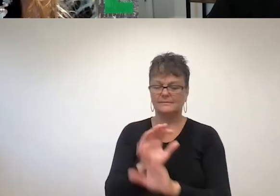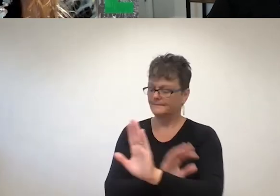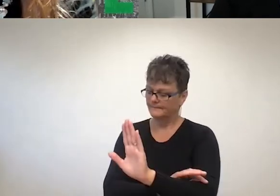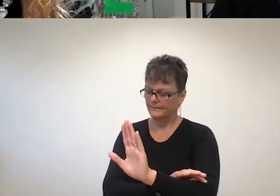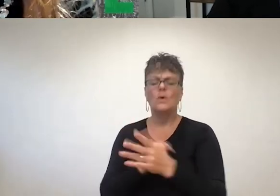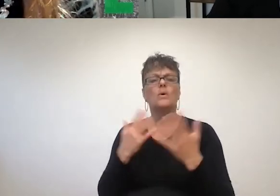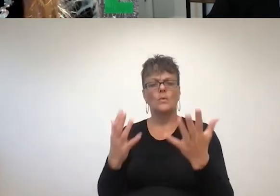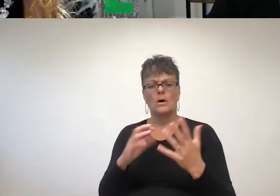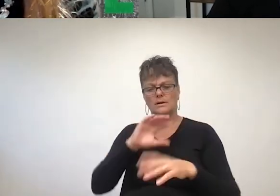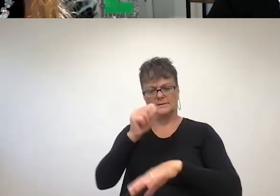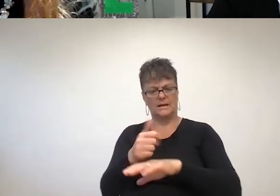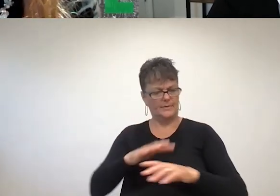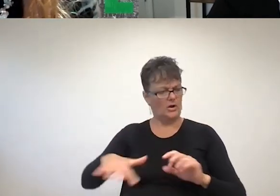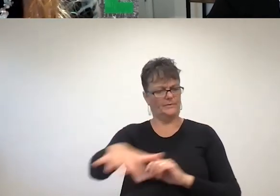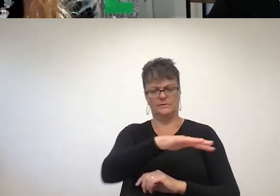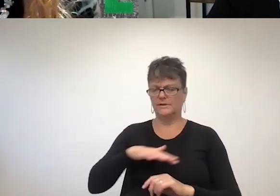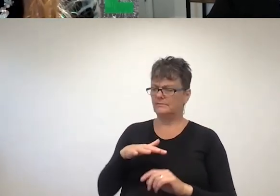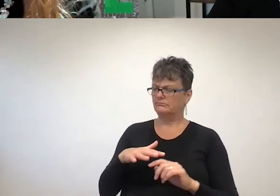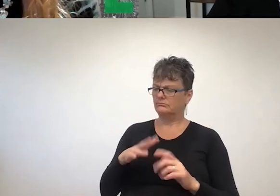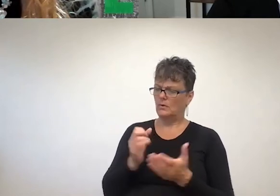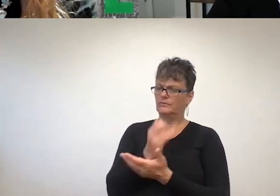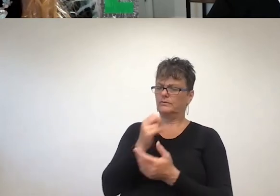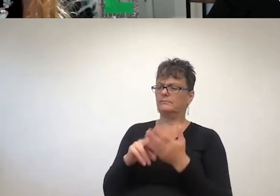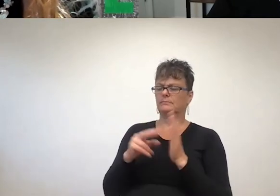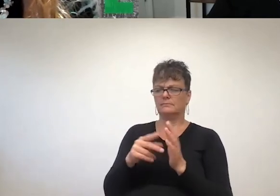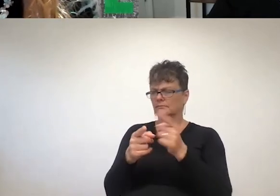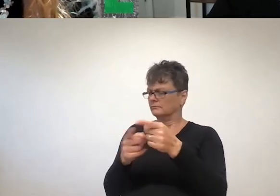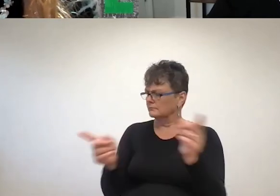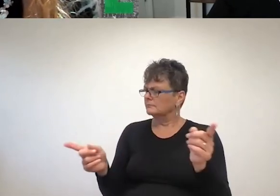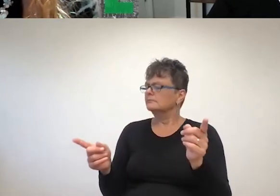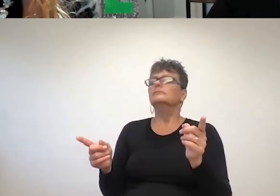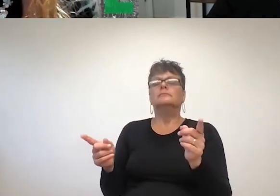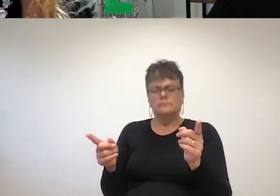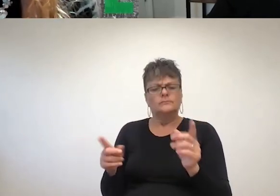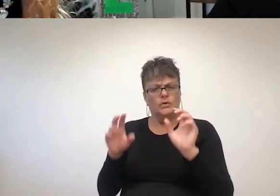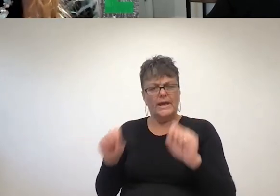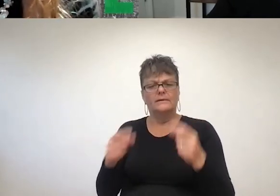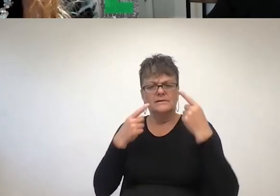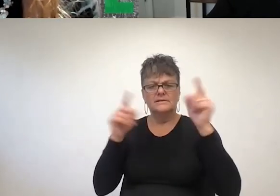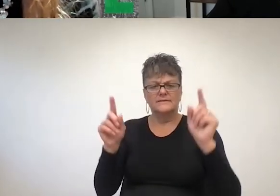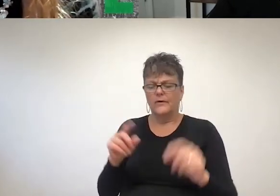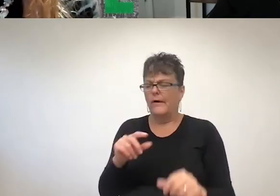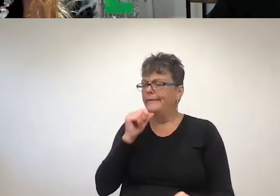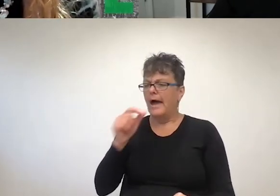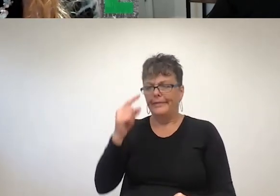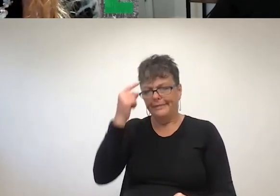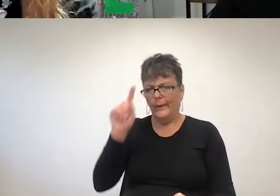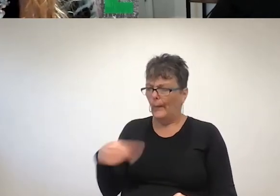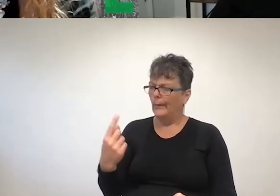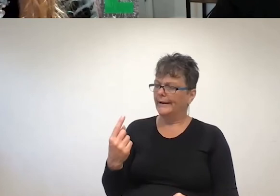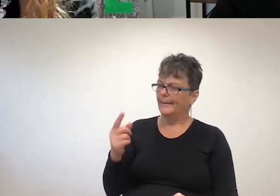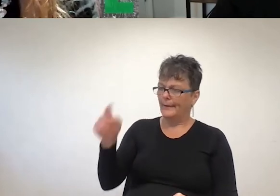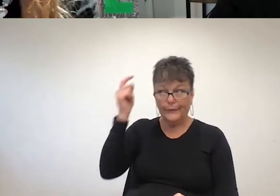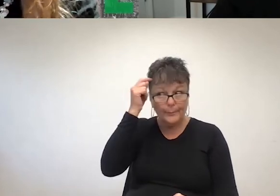successful, regardless of how they are walking into our class, not as brains as sticks, but as whole people who we really want to care about and support.